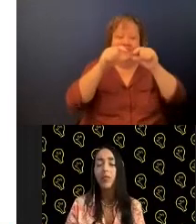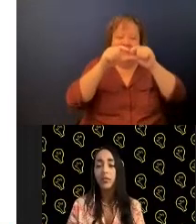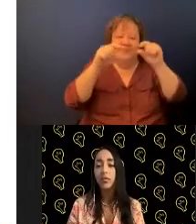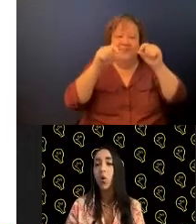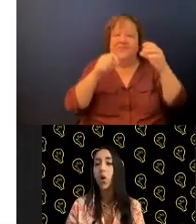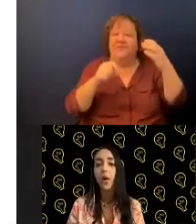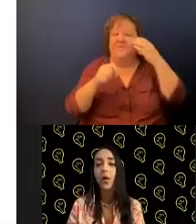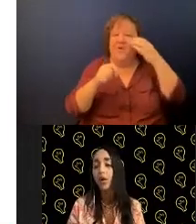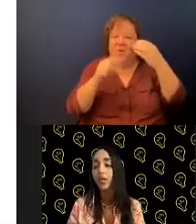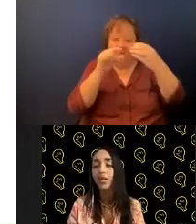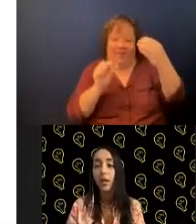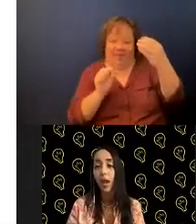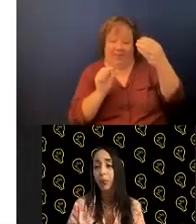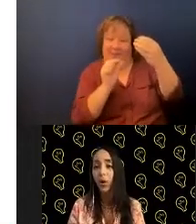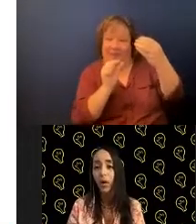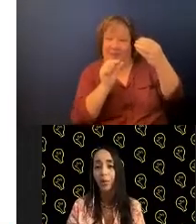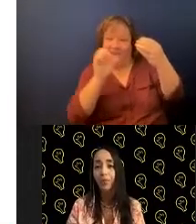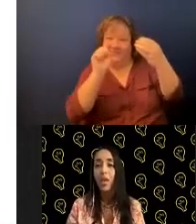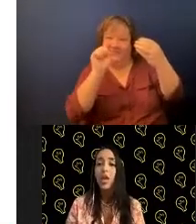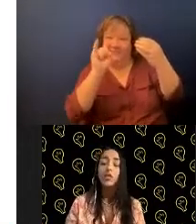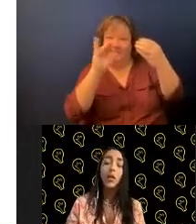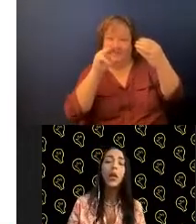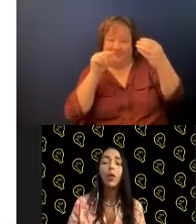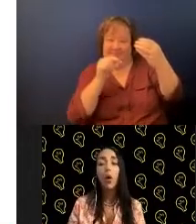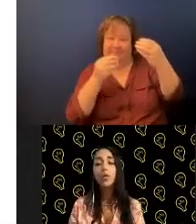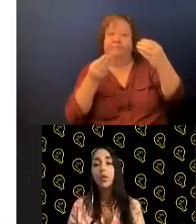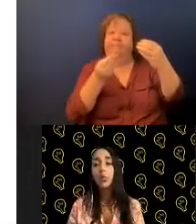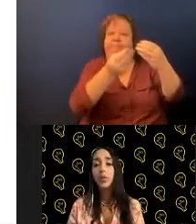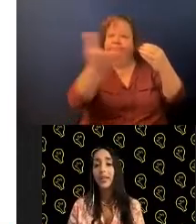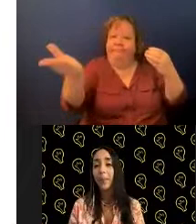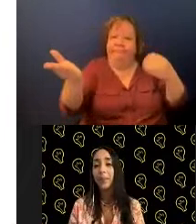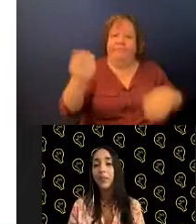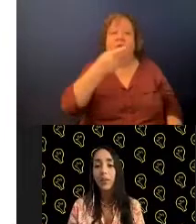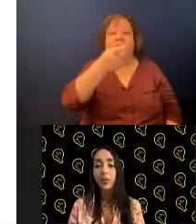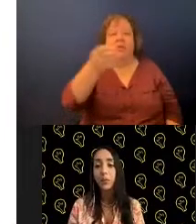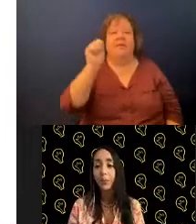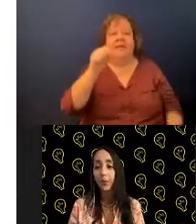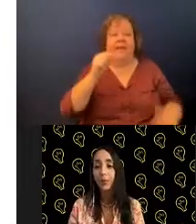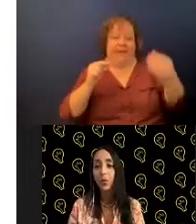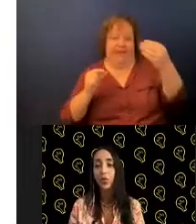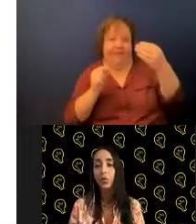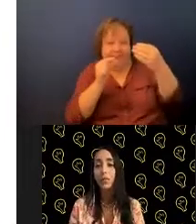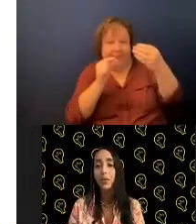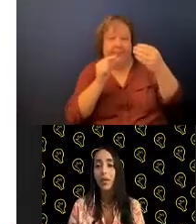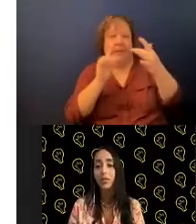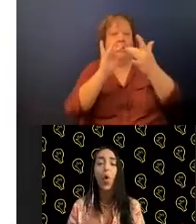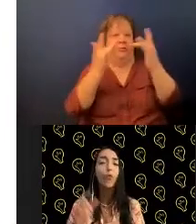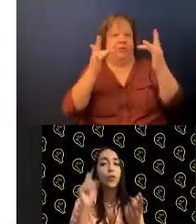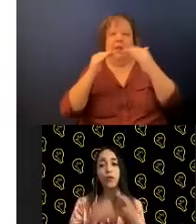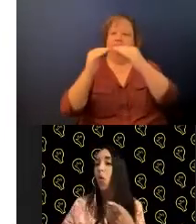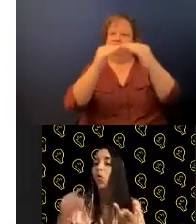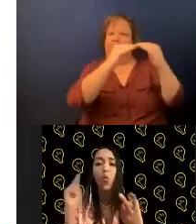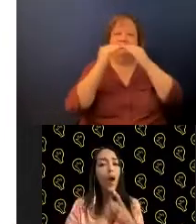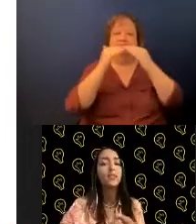have access to all of our content and program. Something that we also did was adapting the mentorship program so it could be implemented over